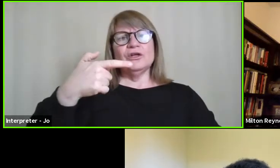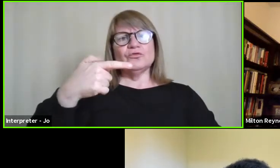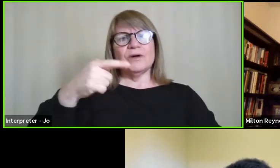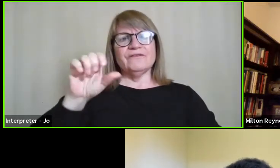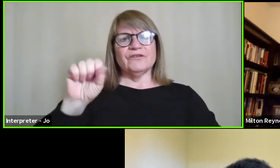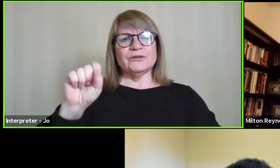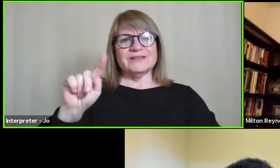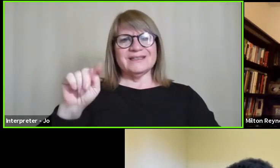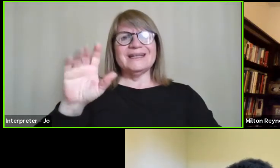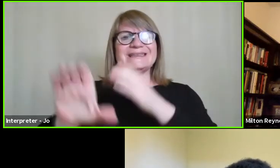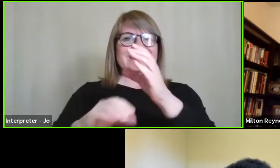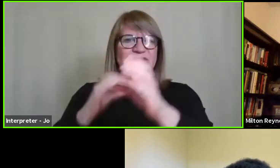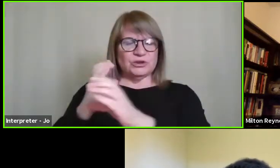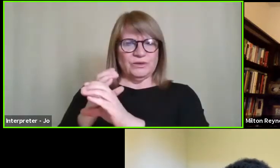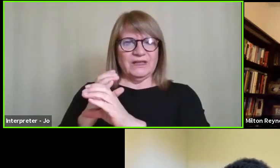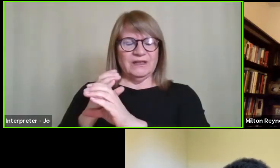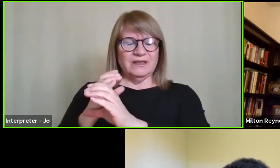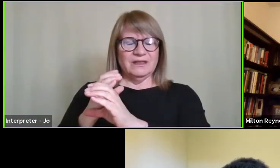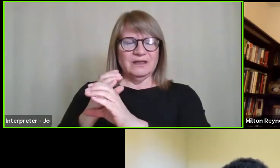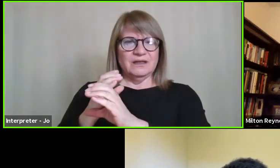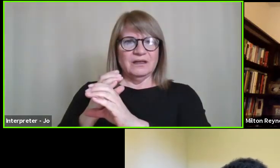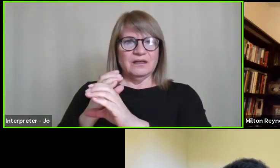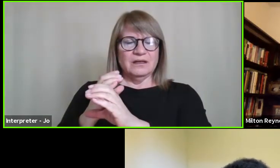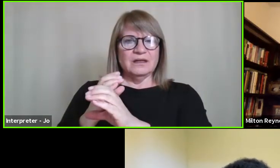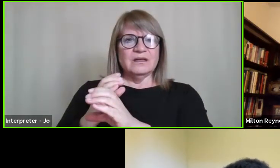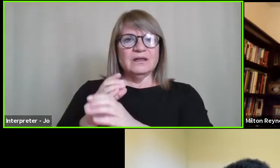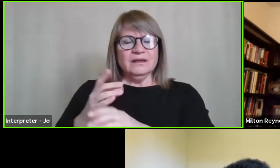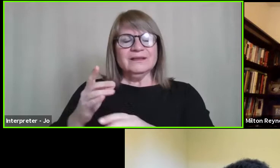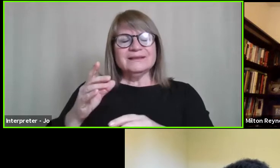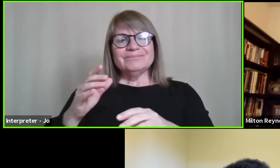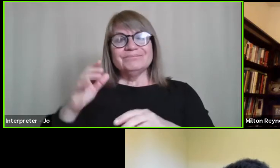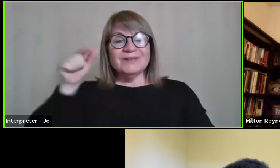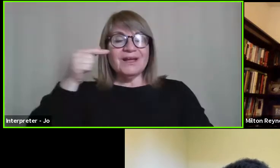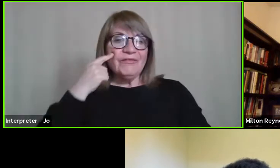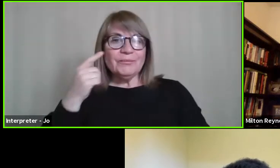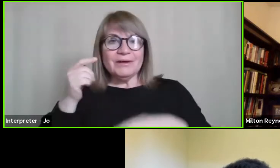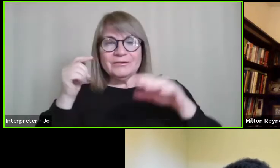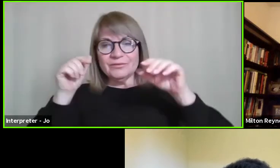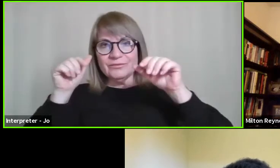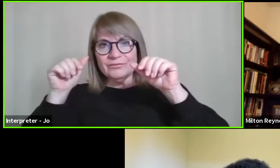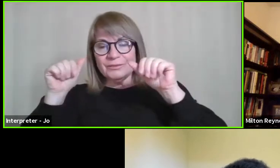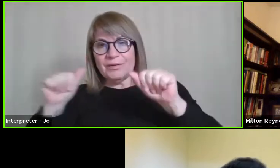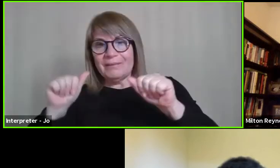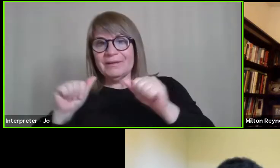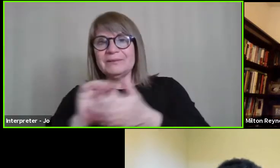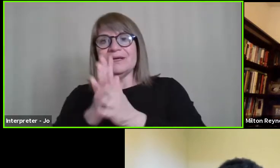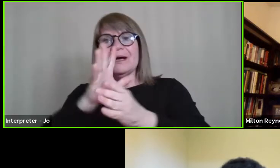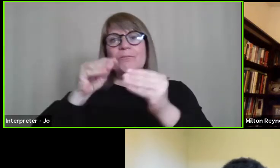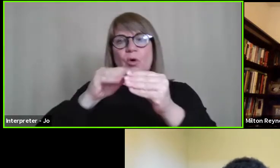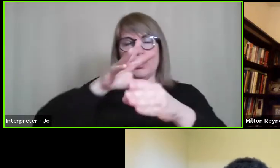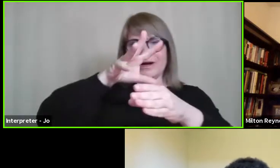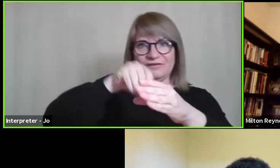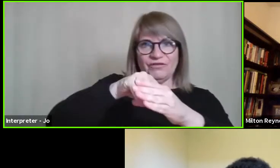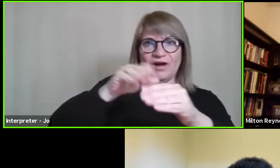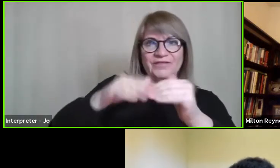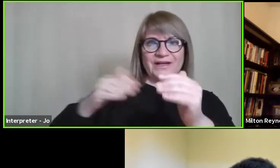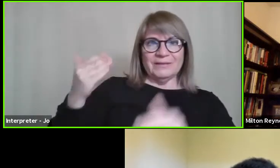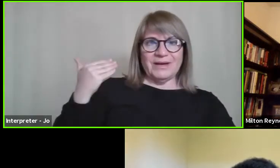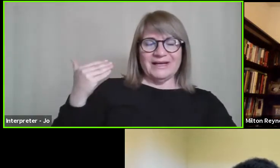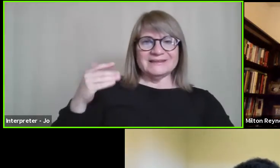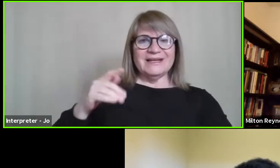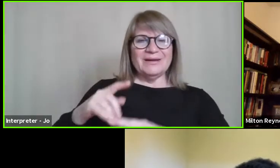say that although the state is unlikely to be involved in the ways that it was in early 20th century the continuity of thinking